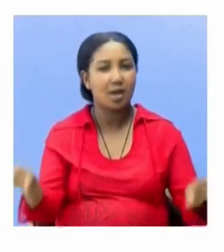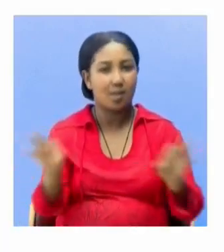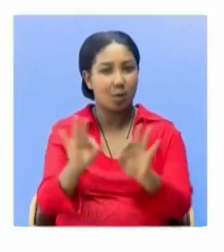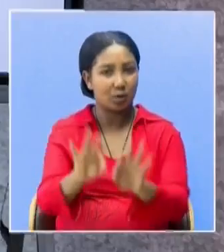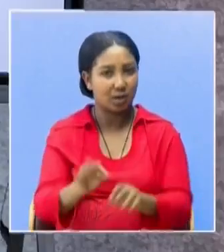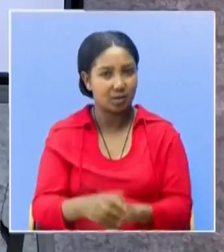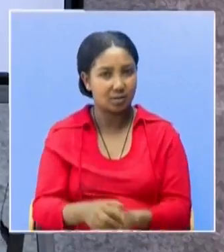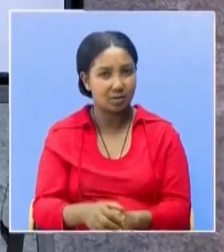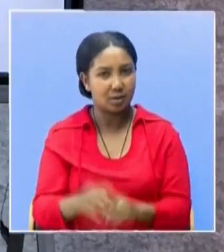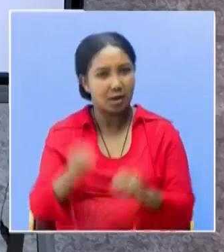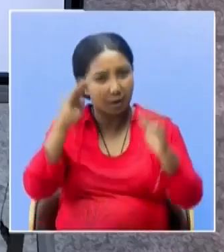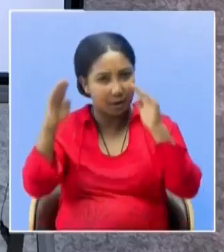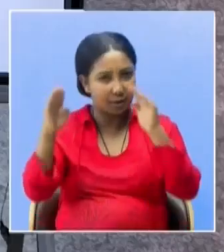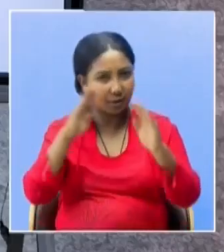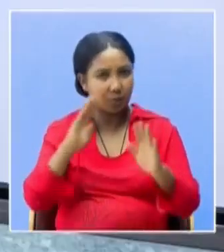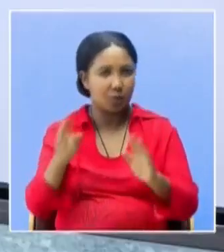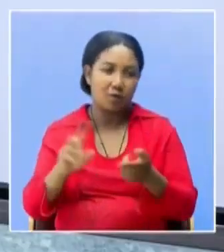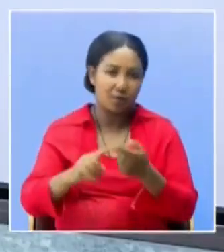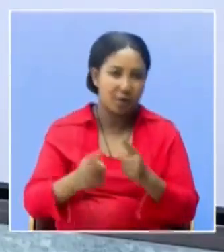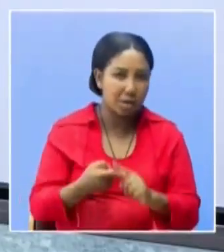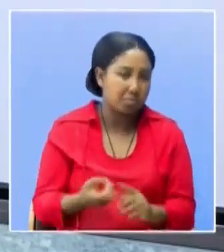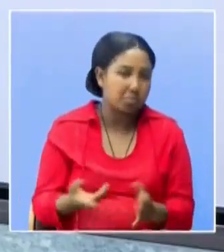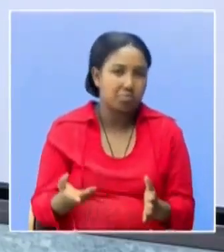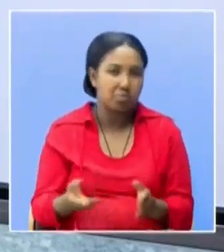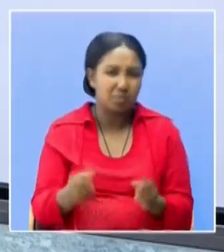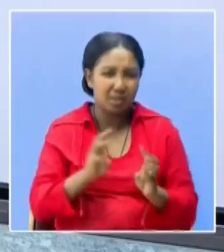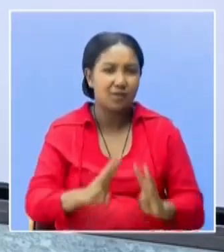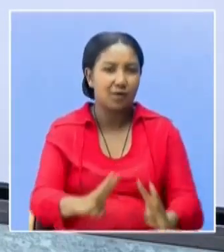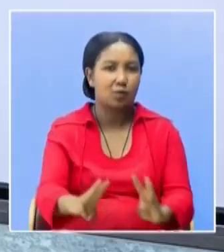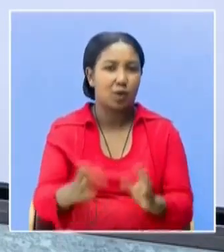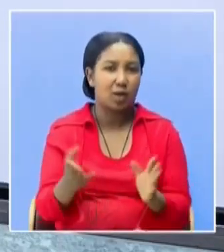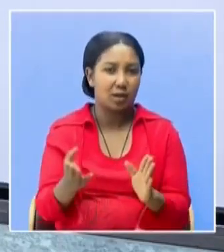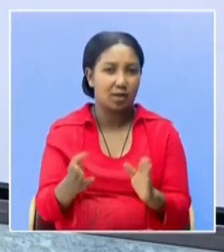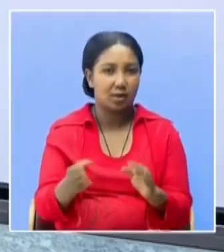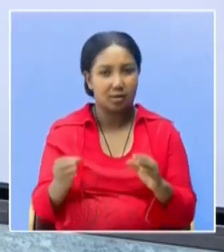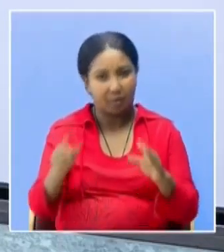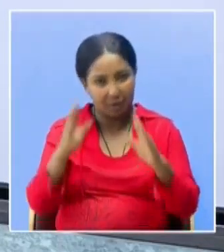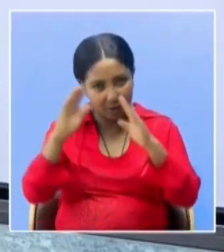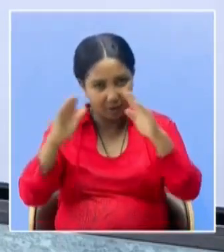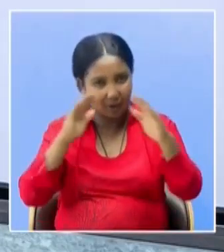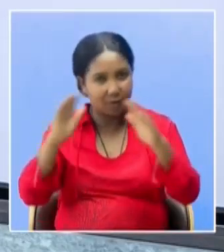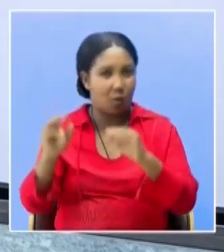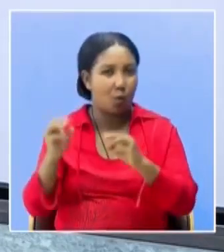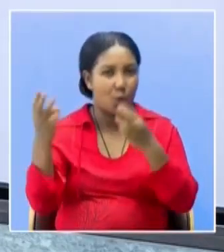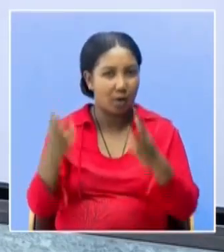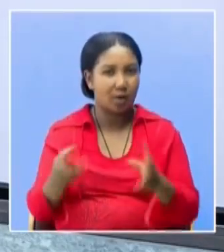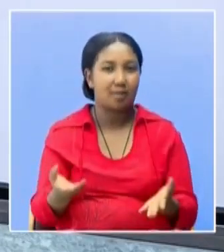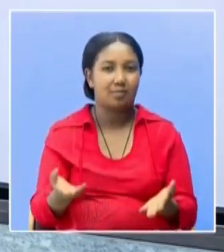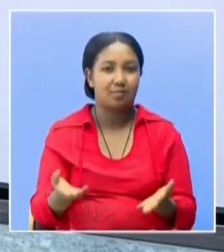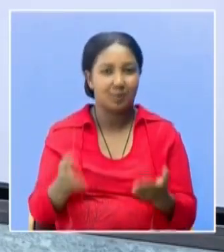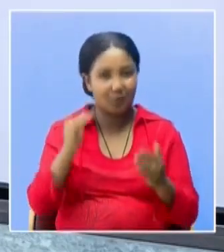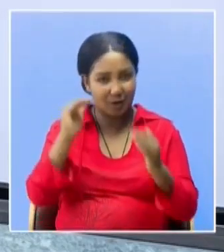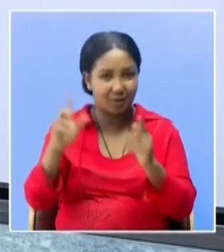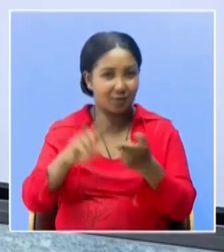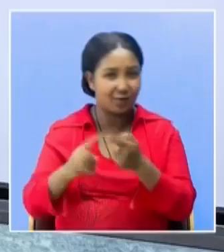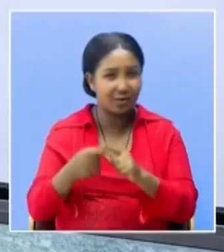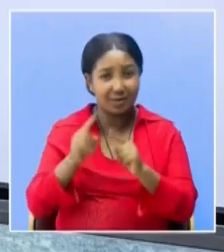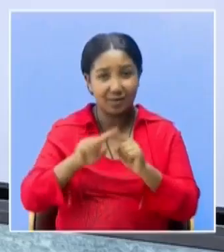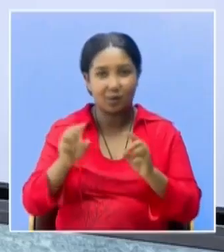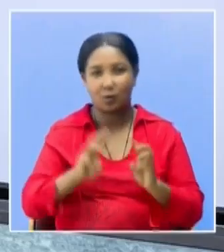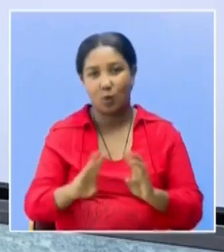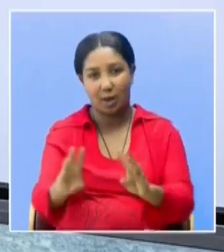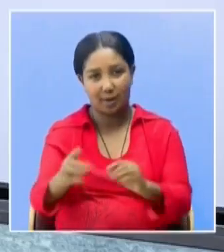what way you greet your friend is in different ways. We can greet or we are welcome to greet our friends in different